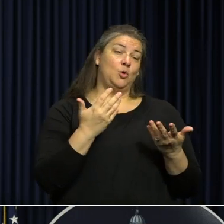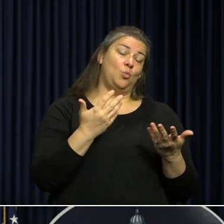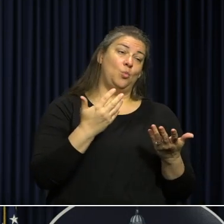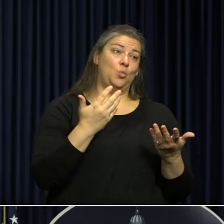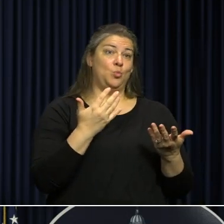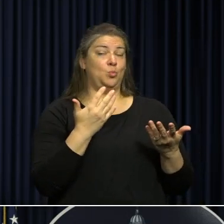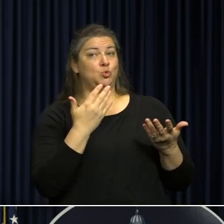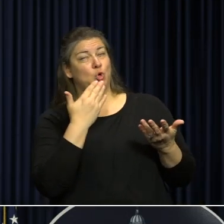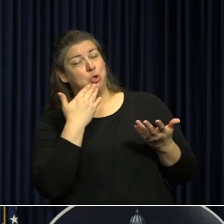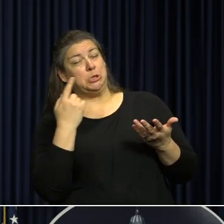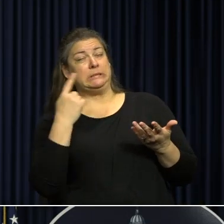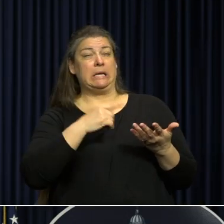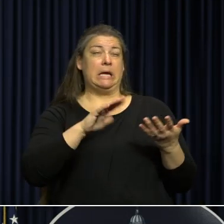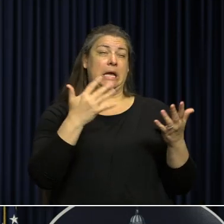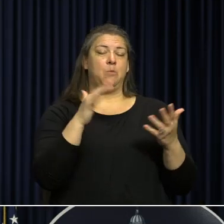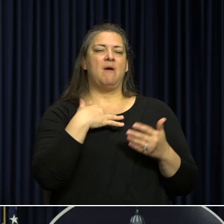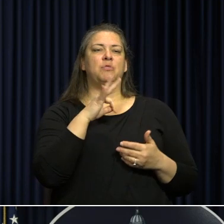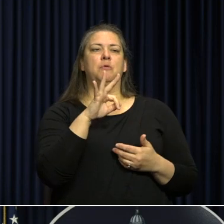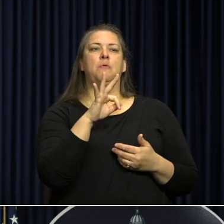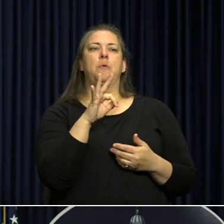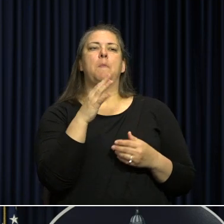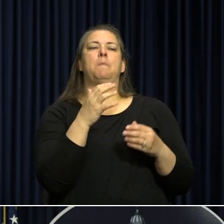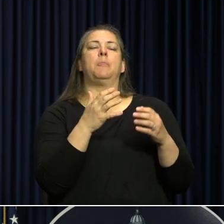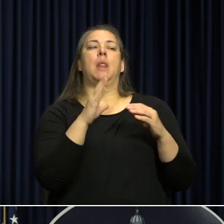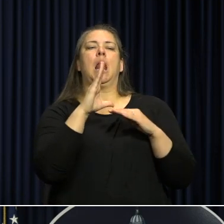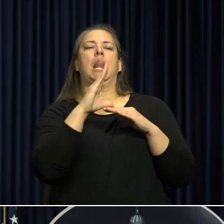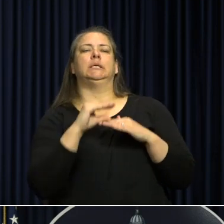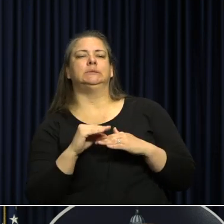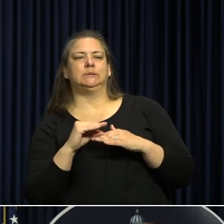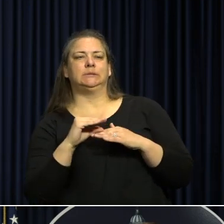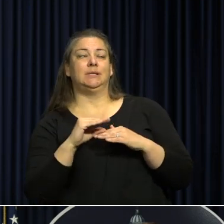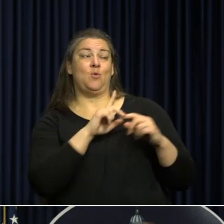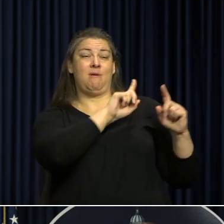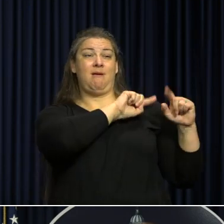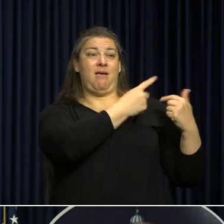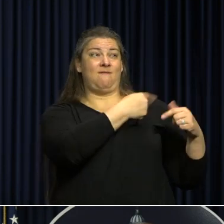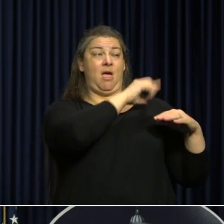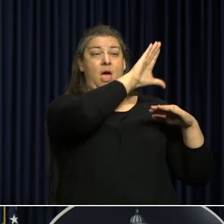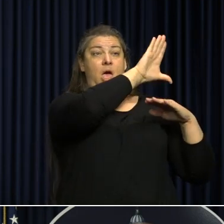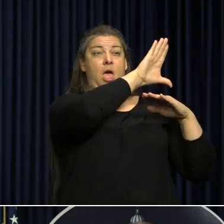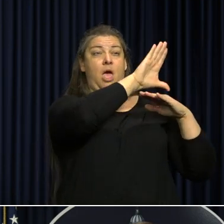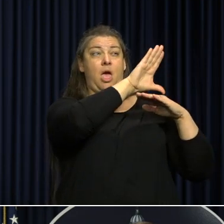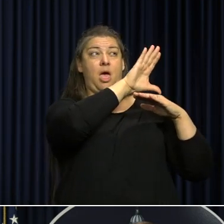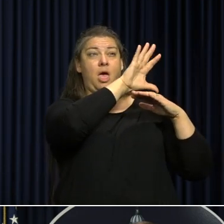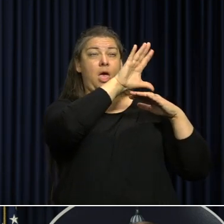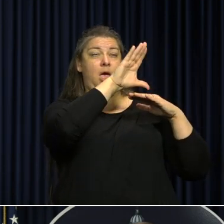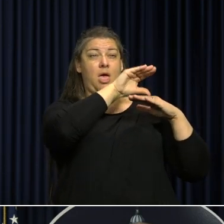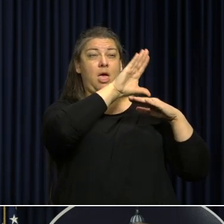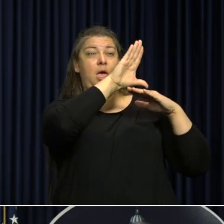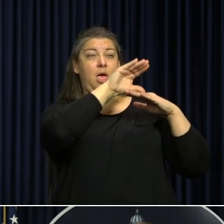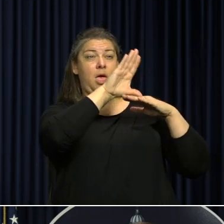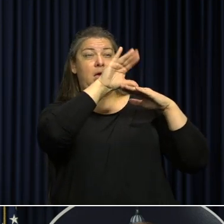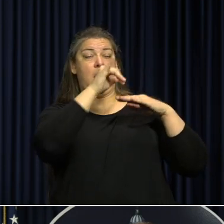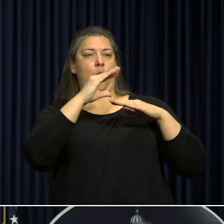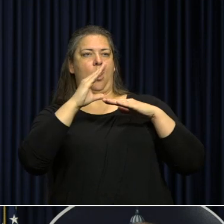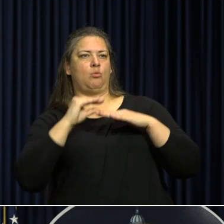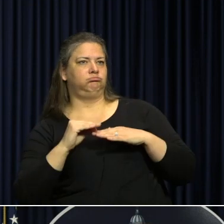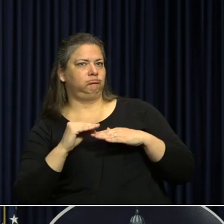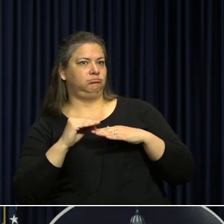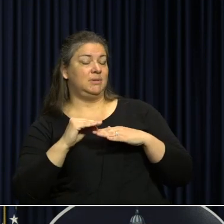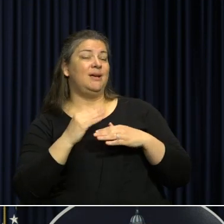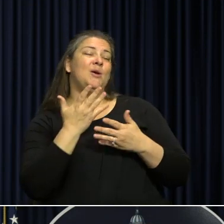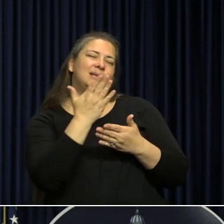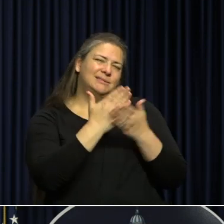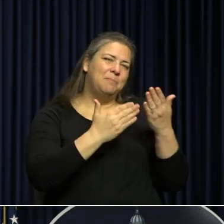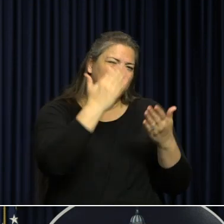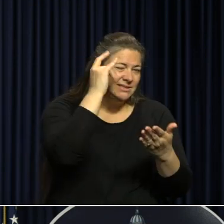fewest additional cases in long-term care facilities than we've had in a number of days. Part of that is reporting, and some of the labs not reporting